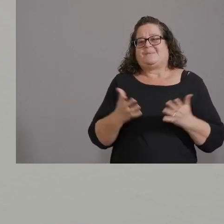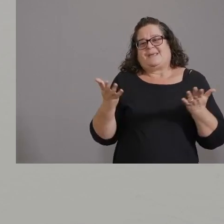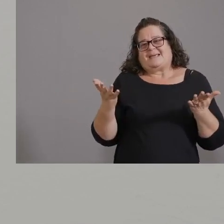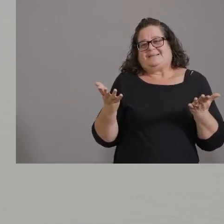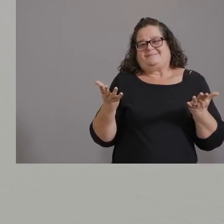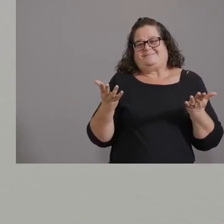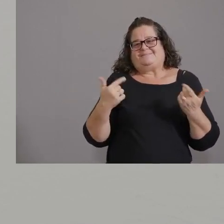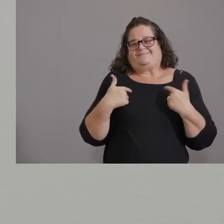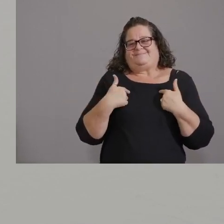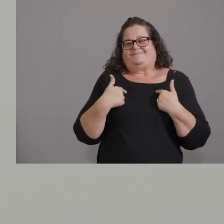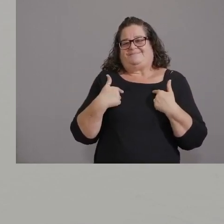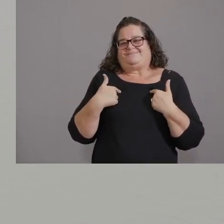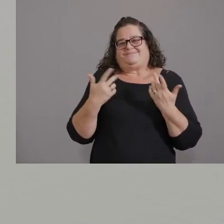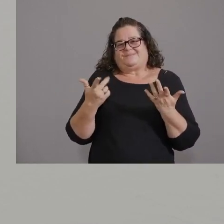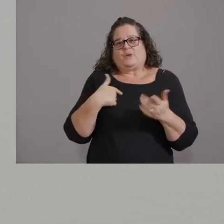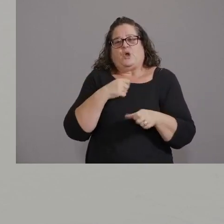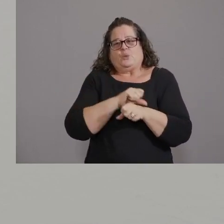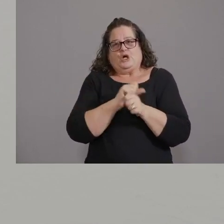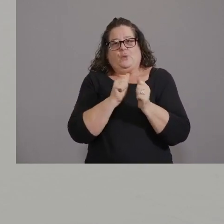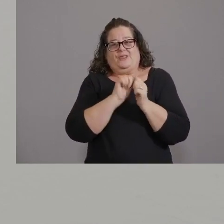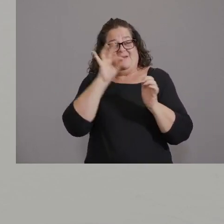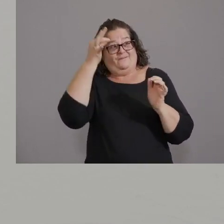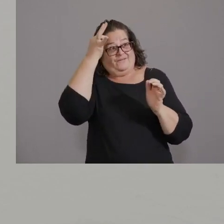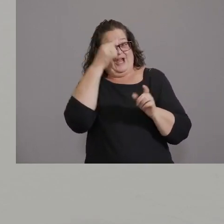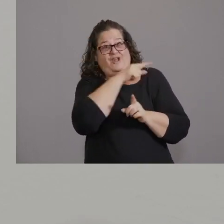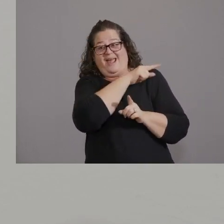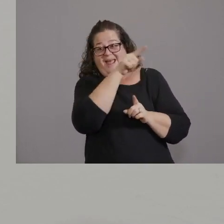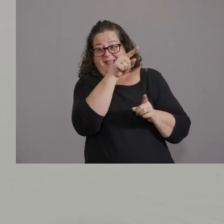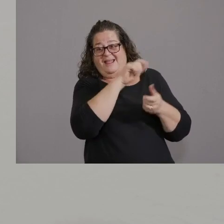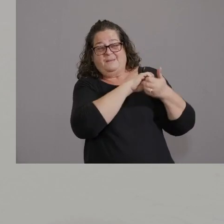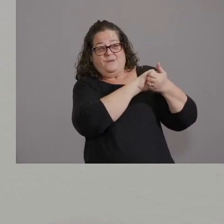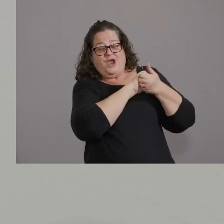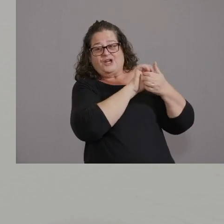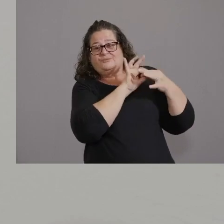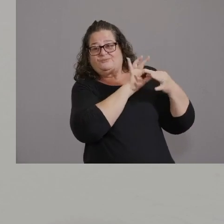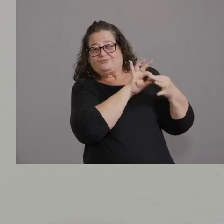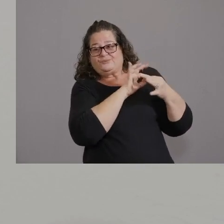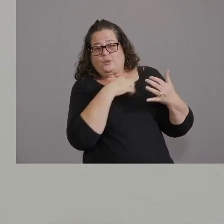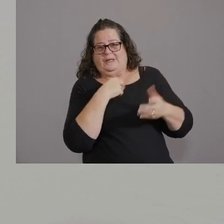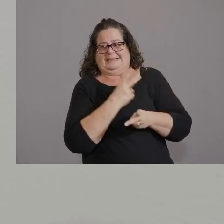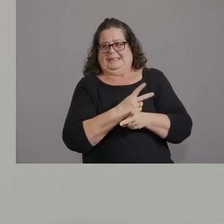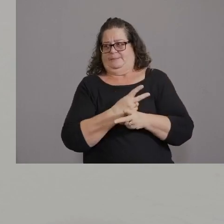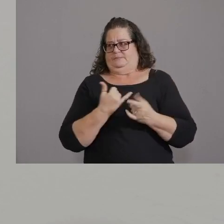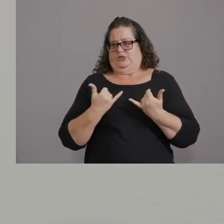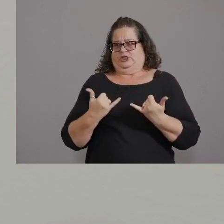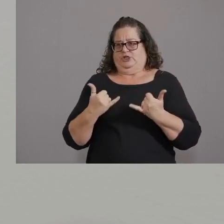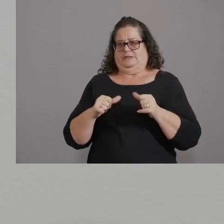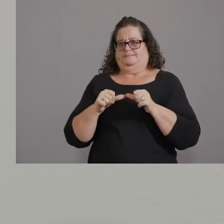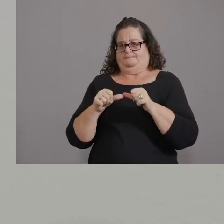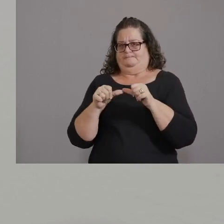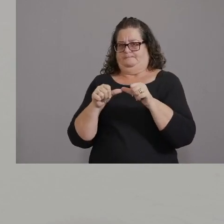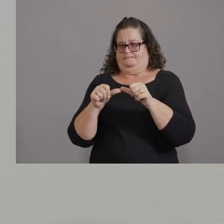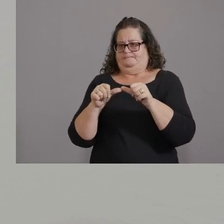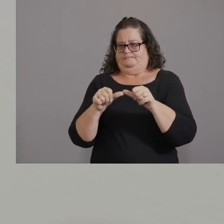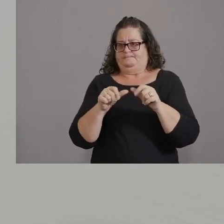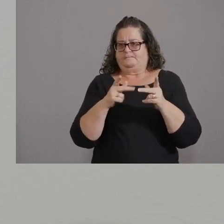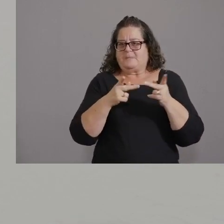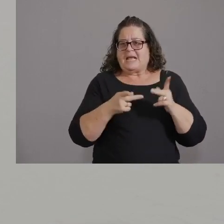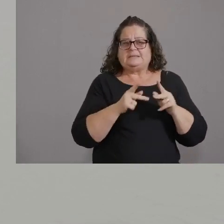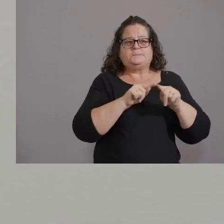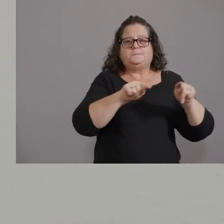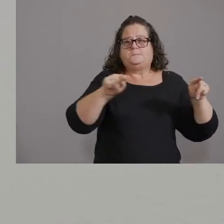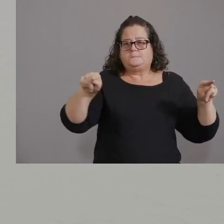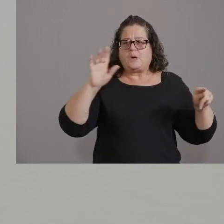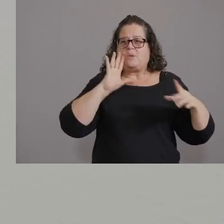we're working with our federal partners to ensure that we can keep our current vaccination sites and add those additional sites as